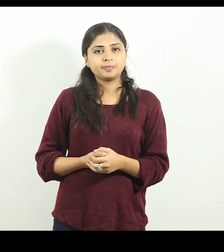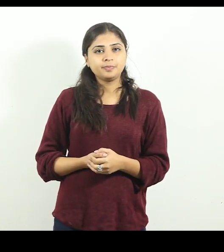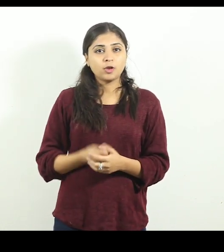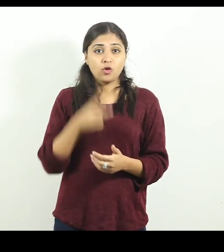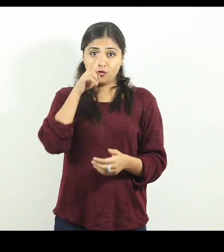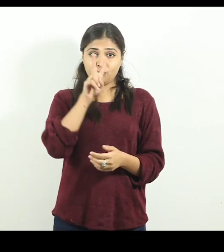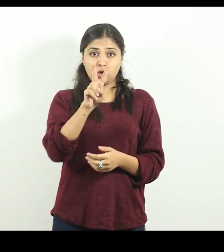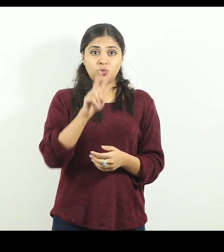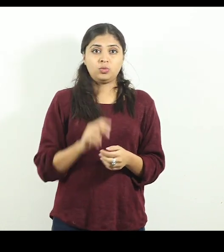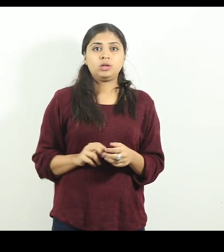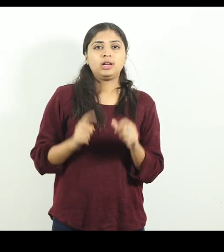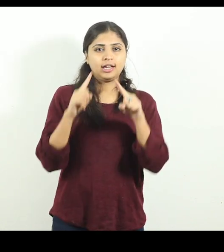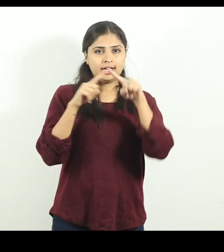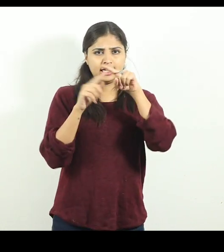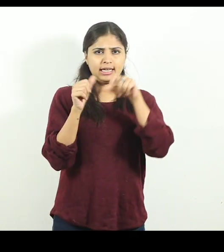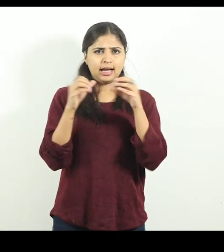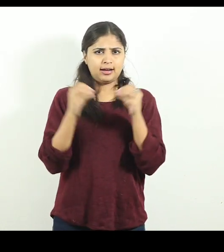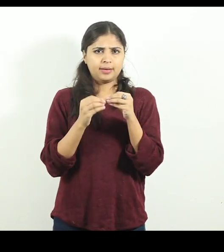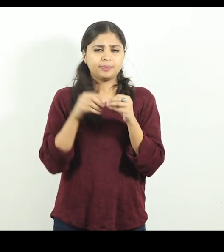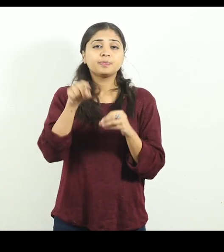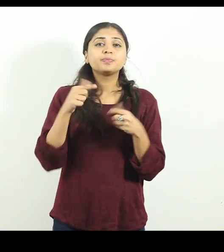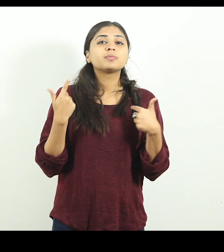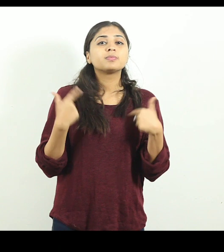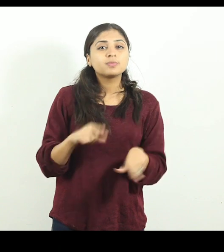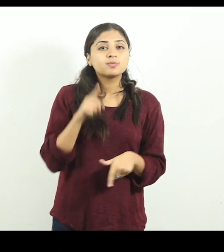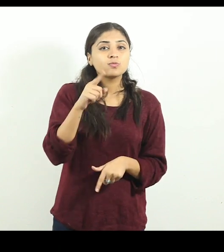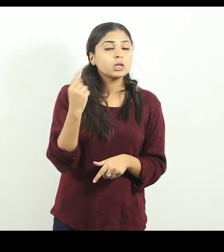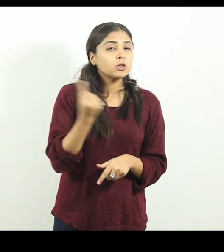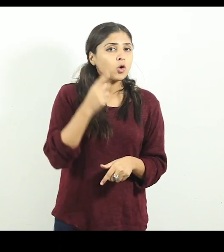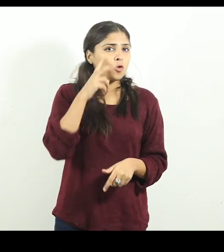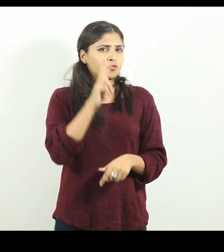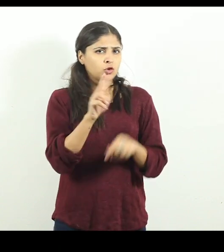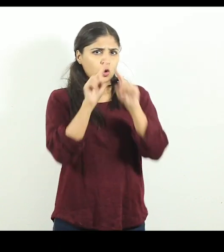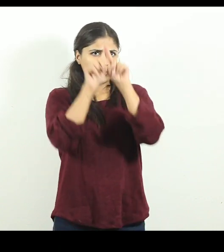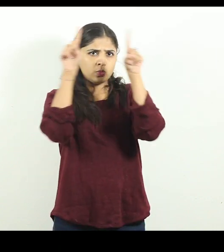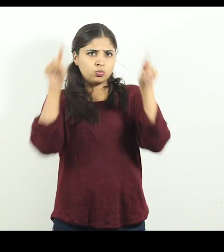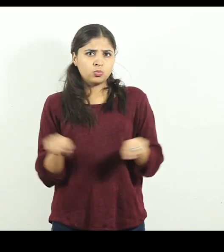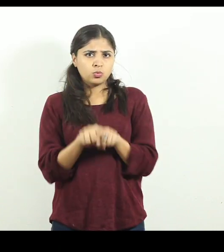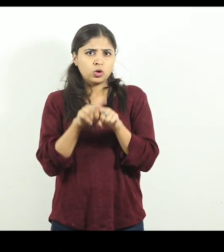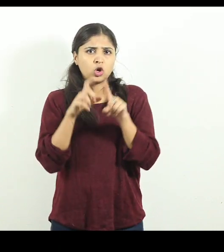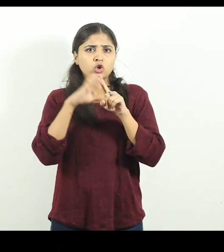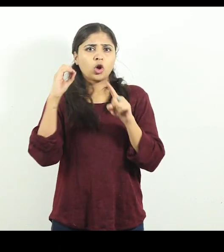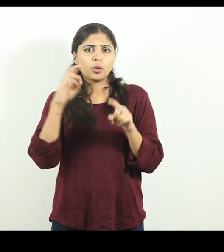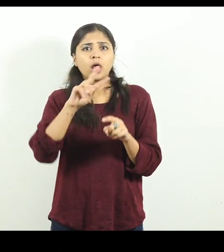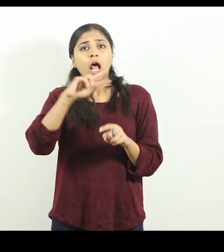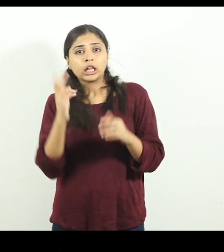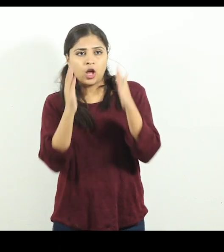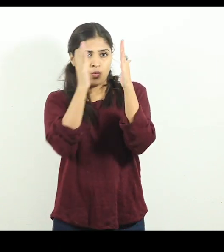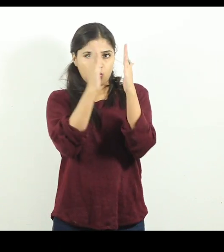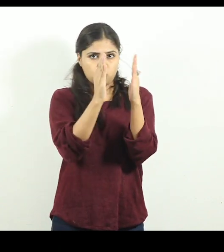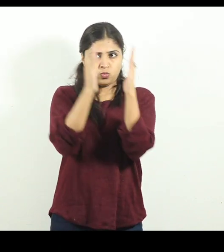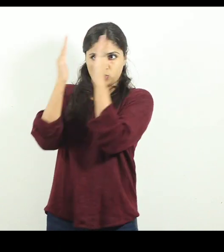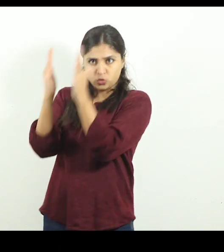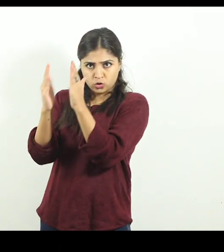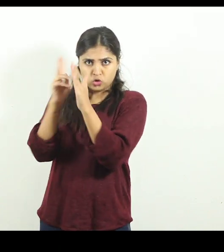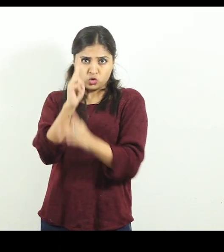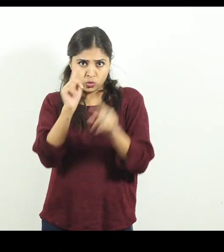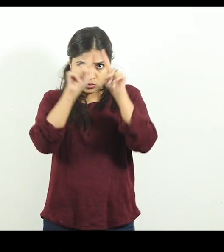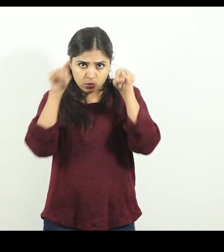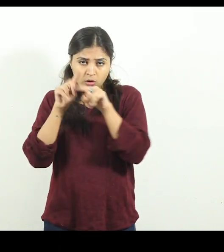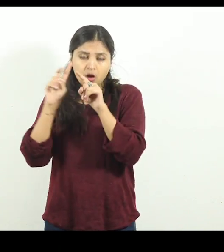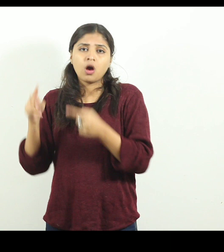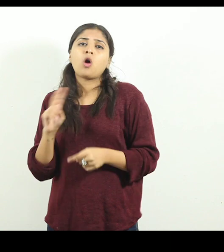View tab. This tab allows you to change the view of your document to a different two-page document or